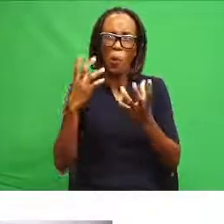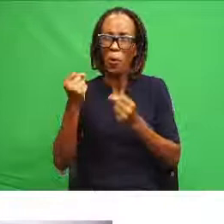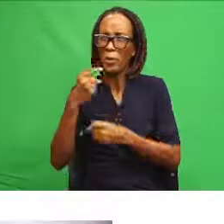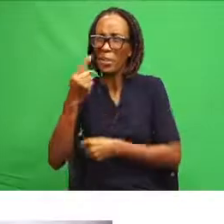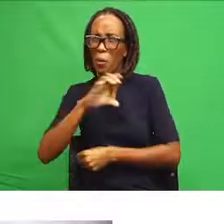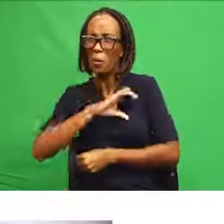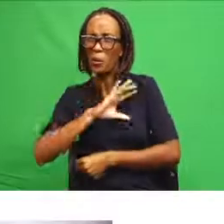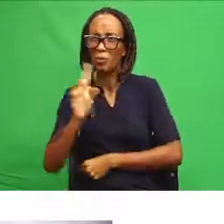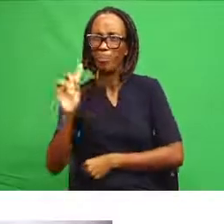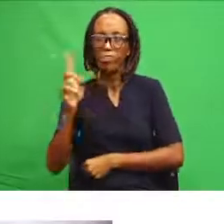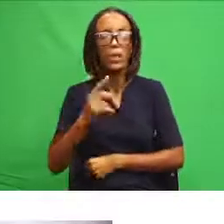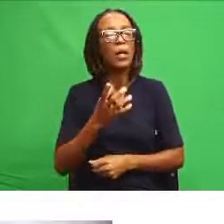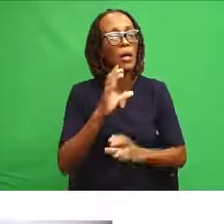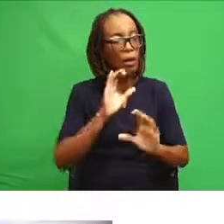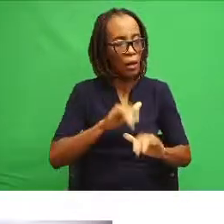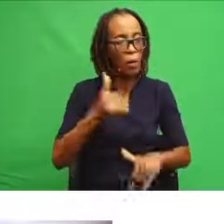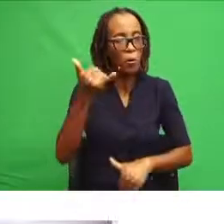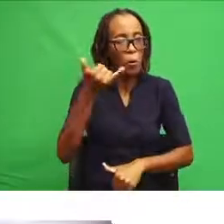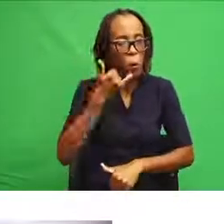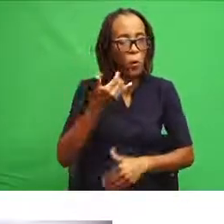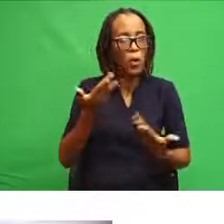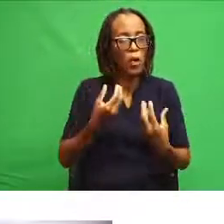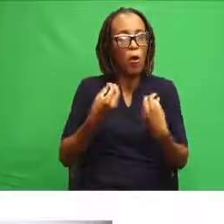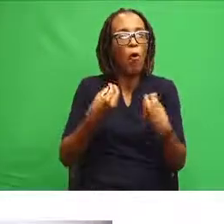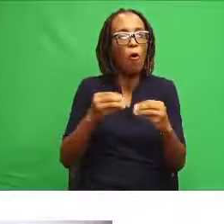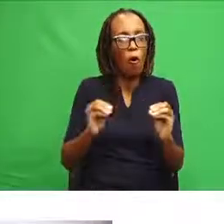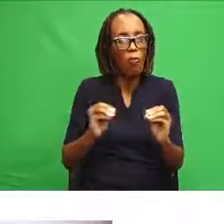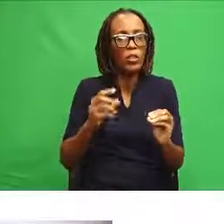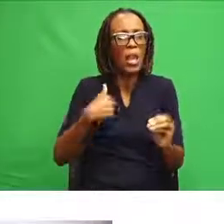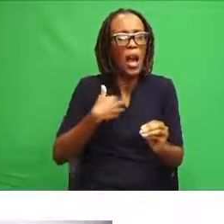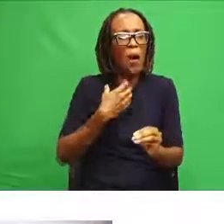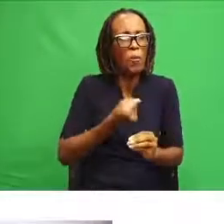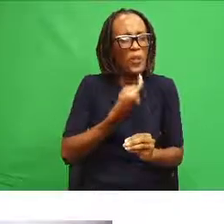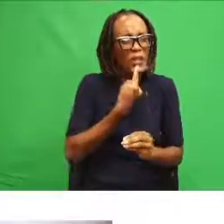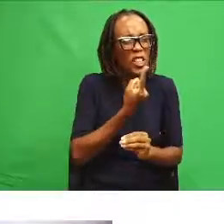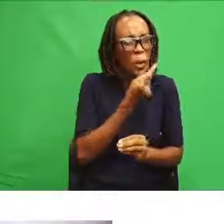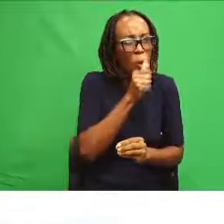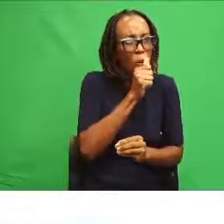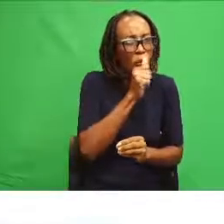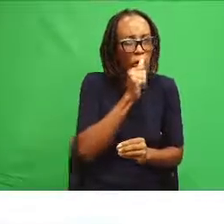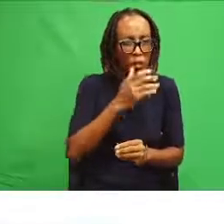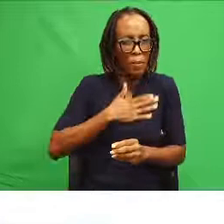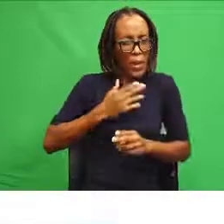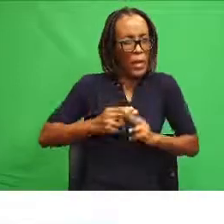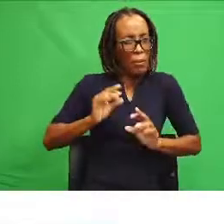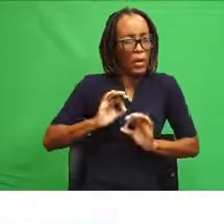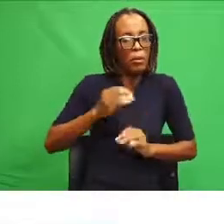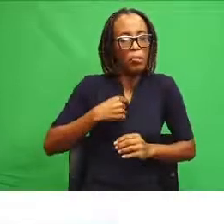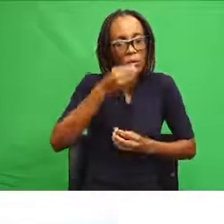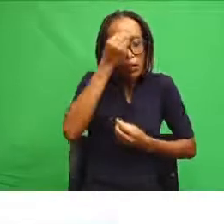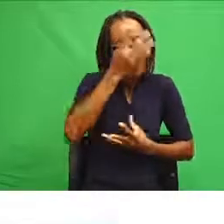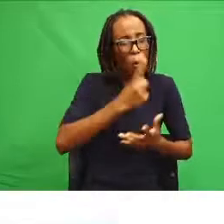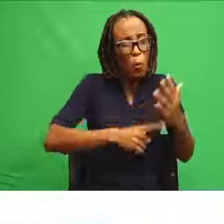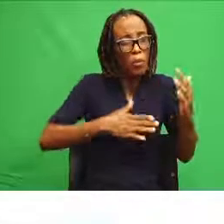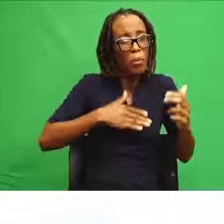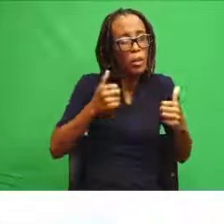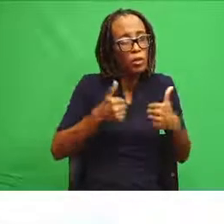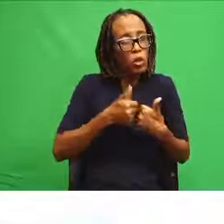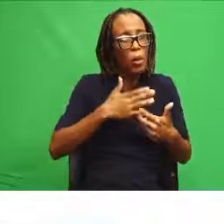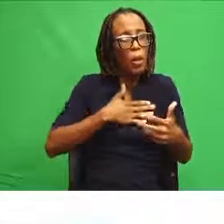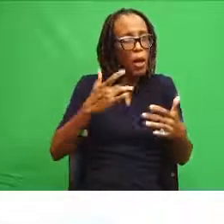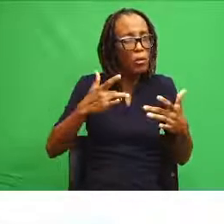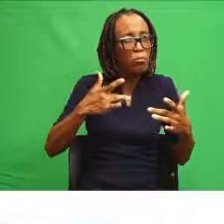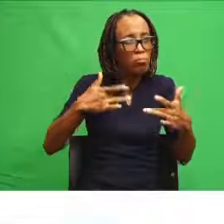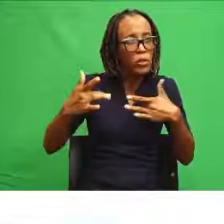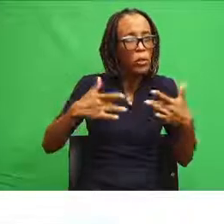just yet, they can call us and let us know, you know, I want this to be anonymous. I want you to know that this is my concern. I don't want to upset this